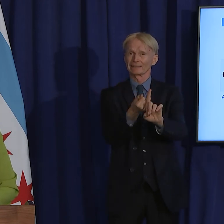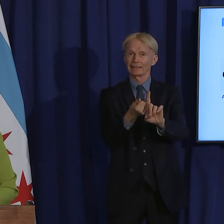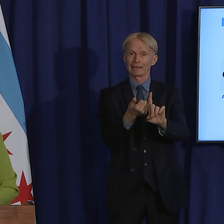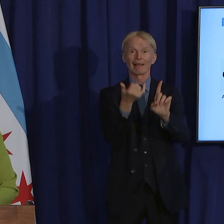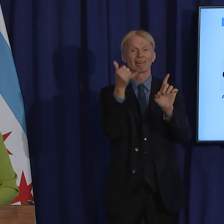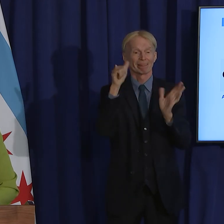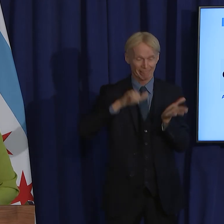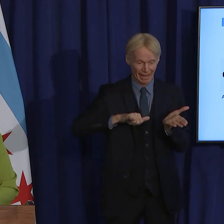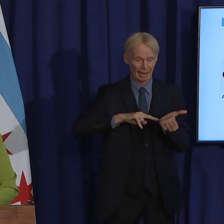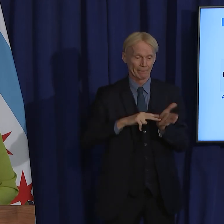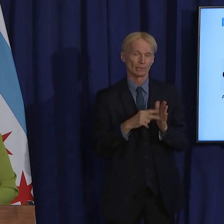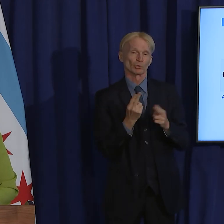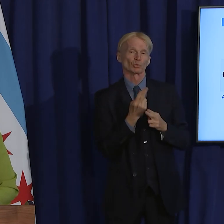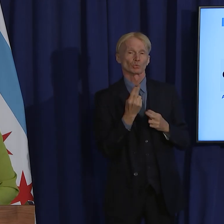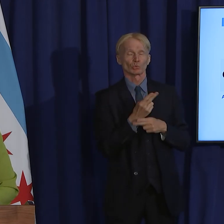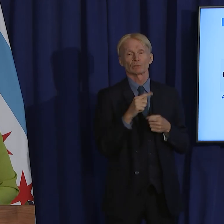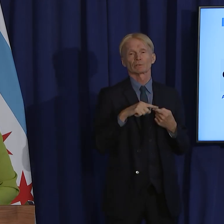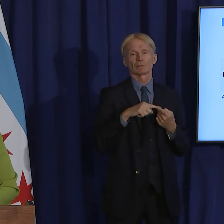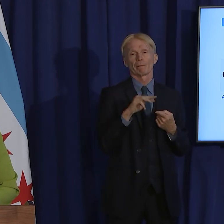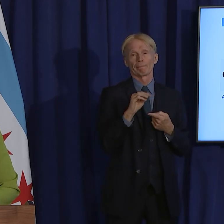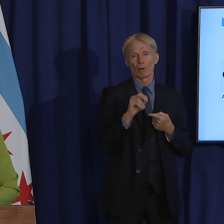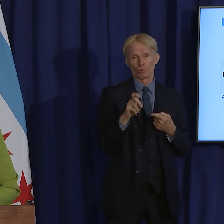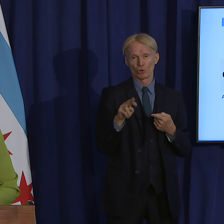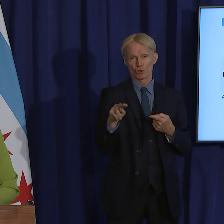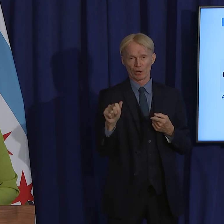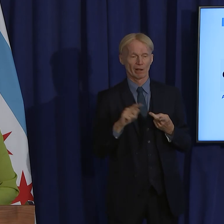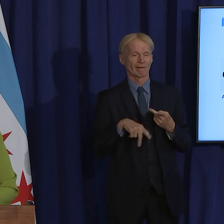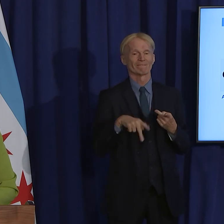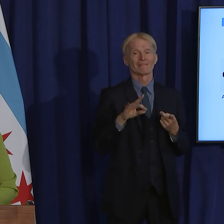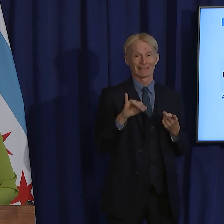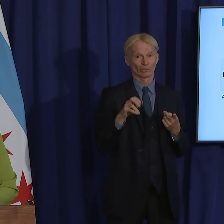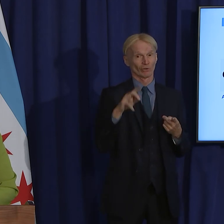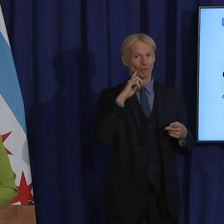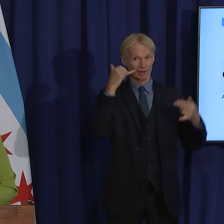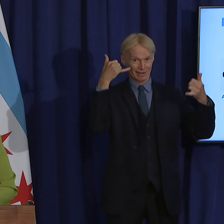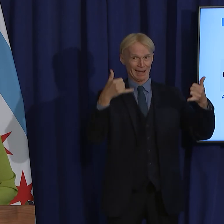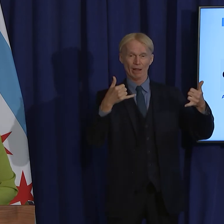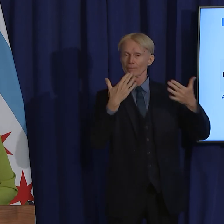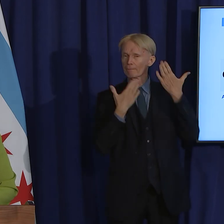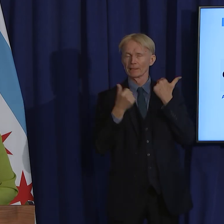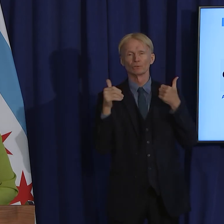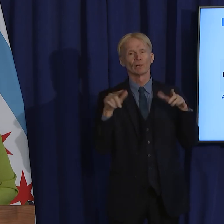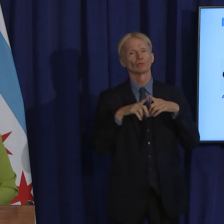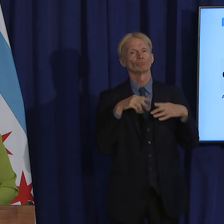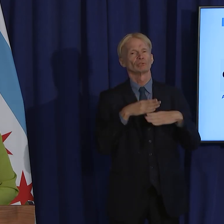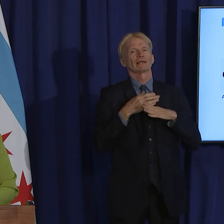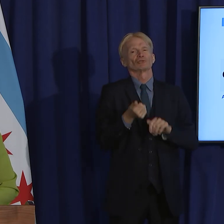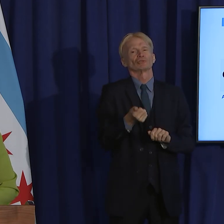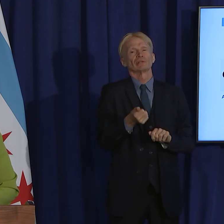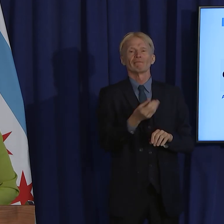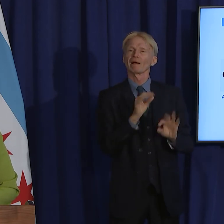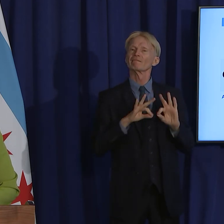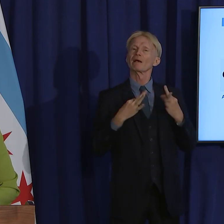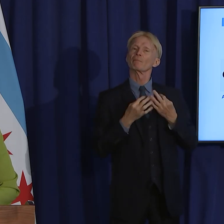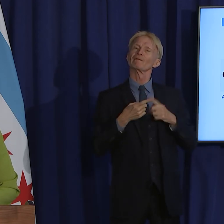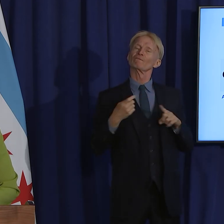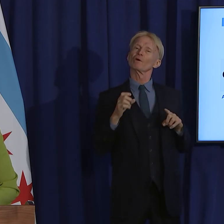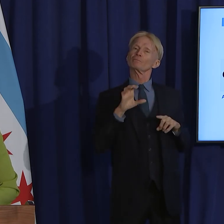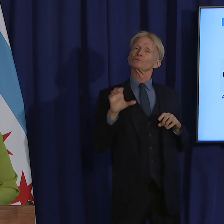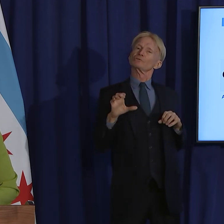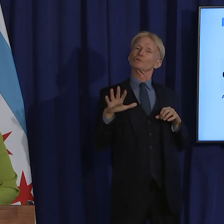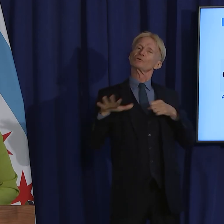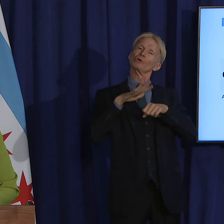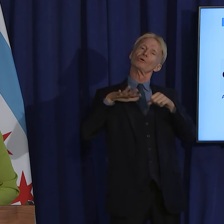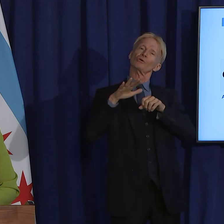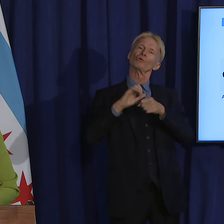getting vaccinated with Moderna or Pfizer remains the best way to protect yourself, your family in Chicago from COVID. Dr. Arwady, could I also